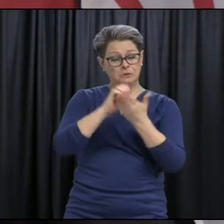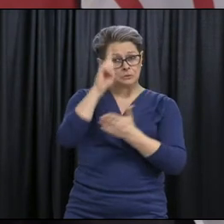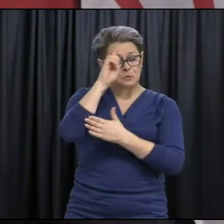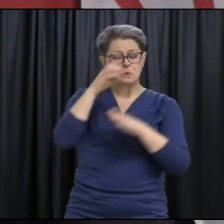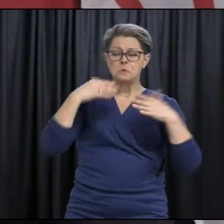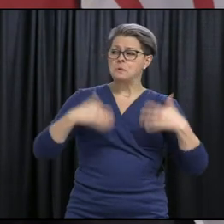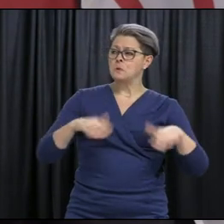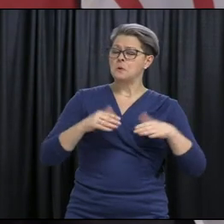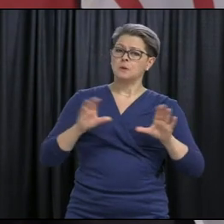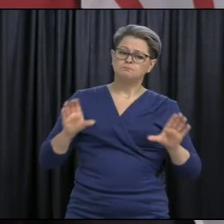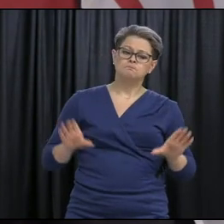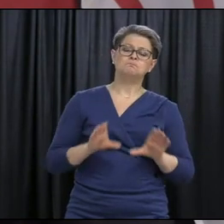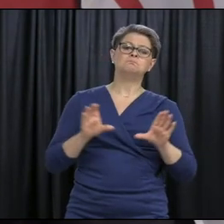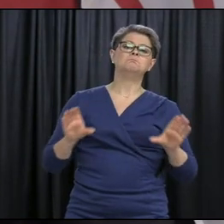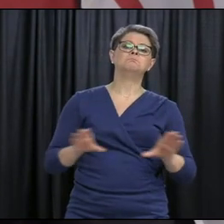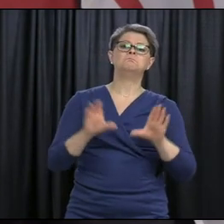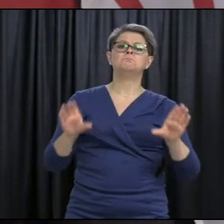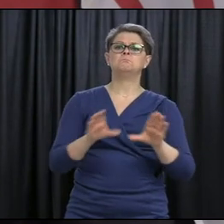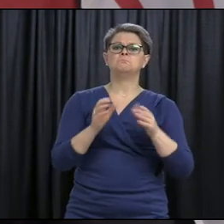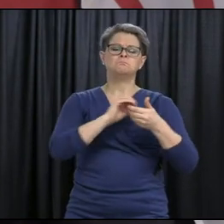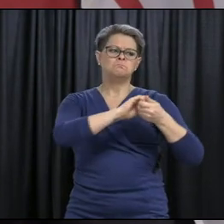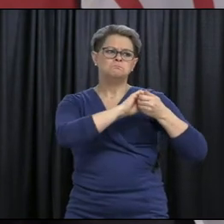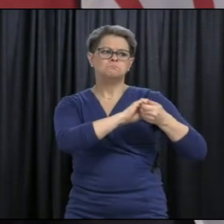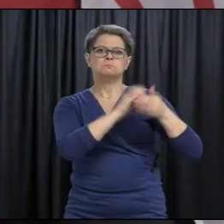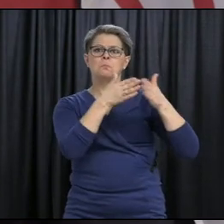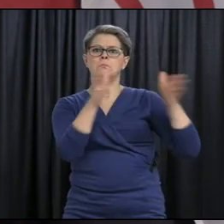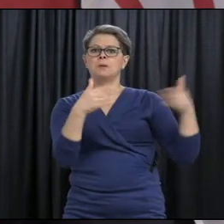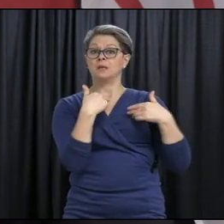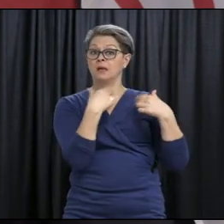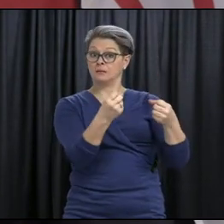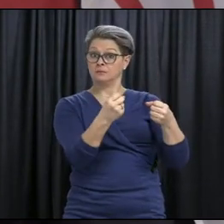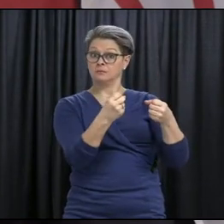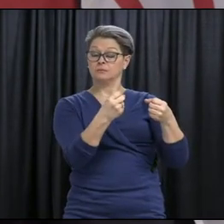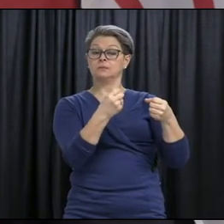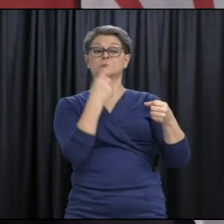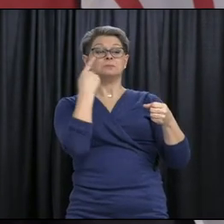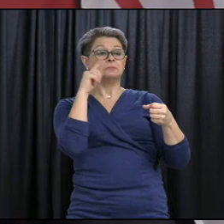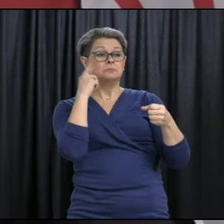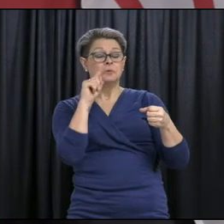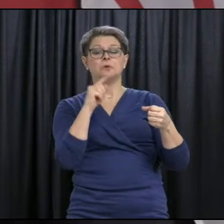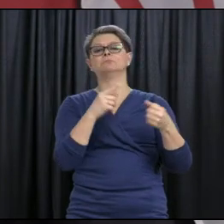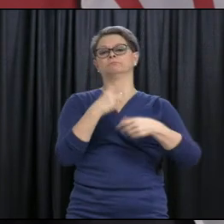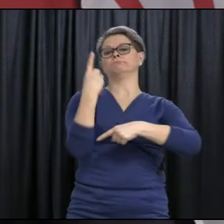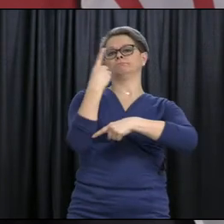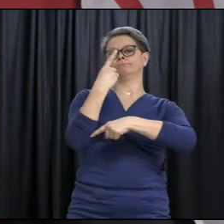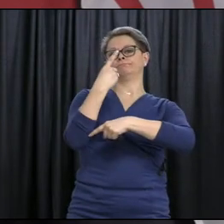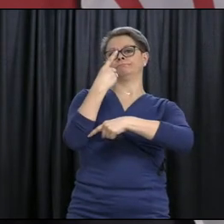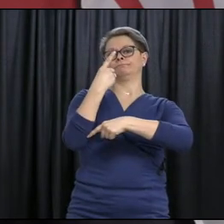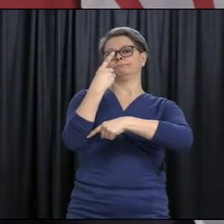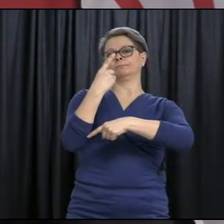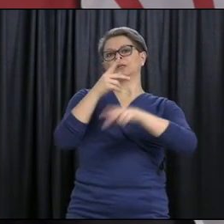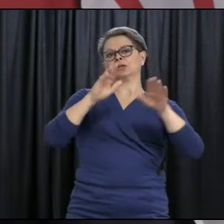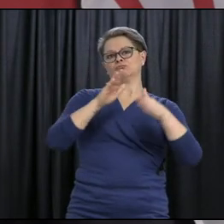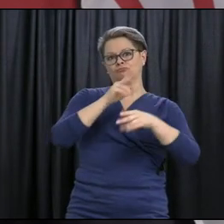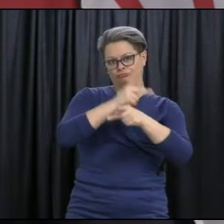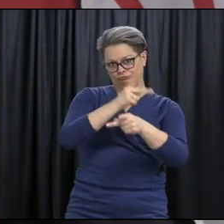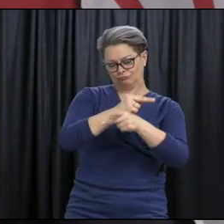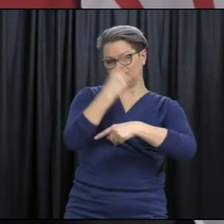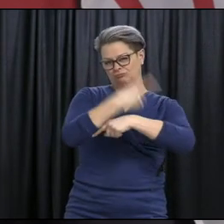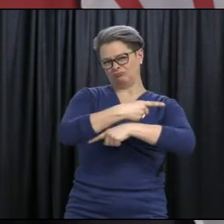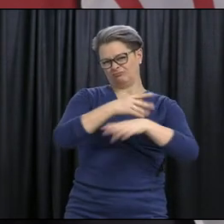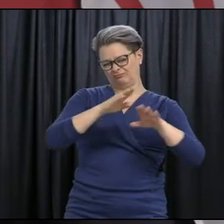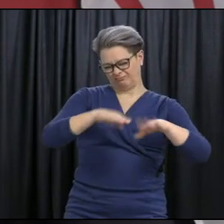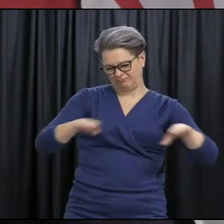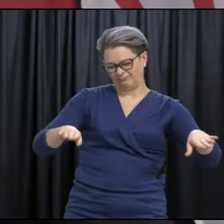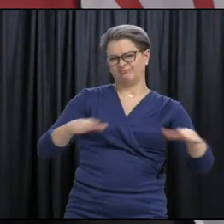diligently with public health to ensure that regulated childcare could proceed under the current conditions of